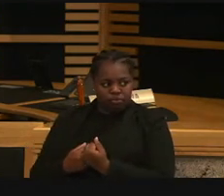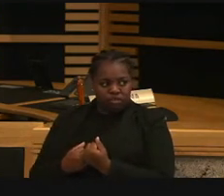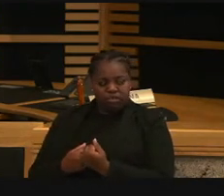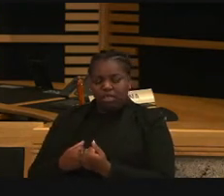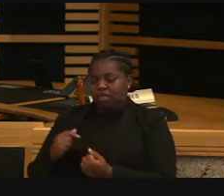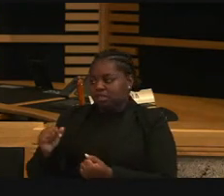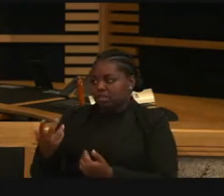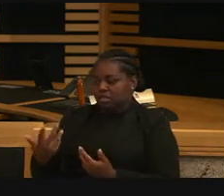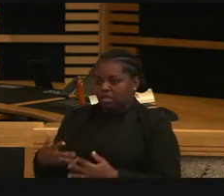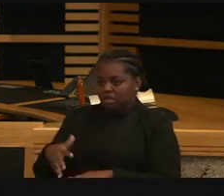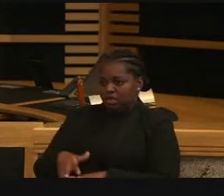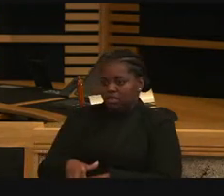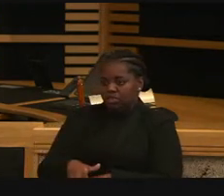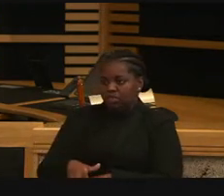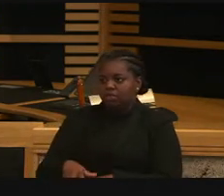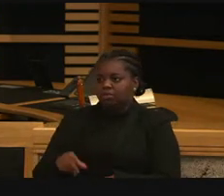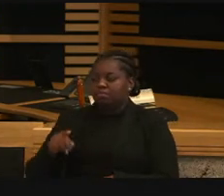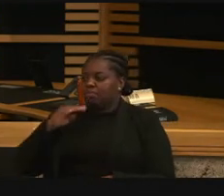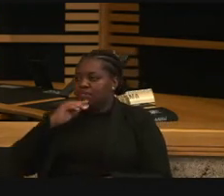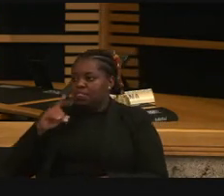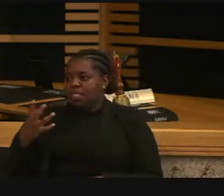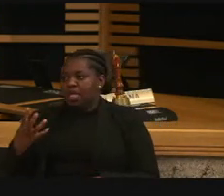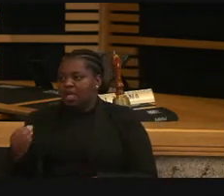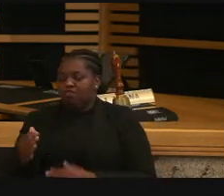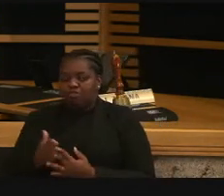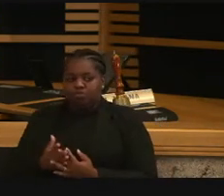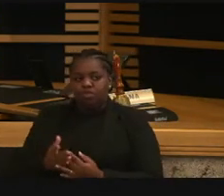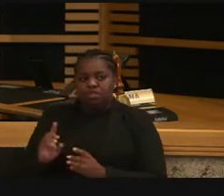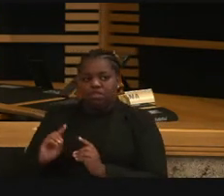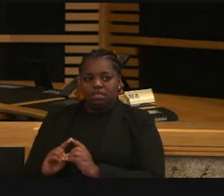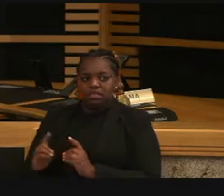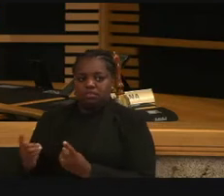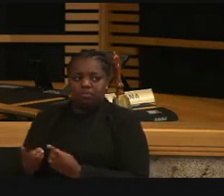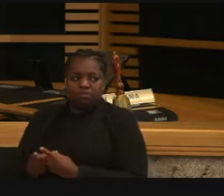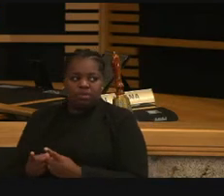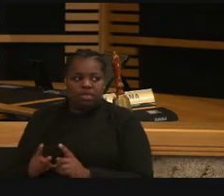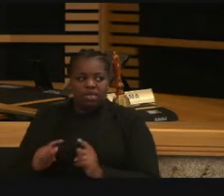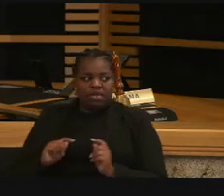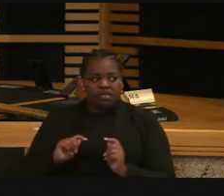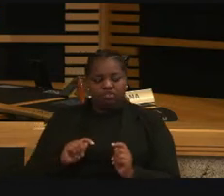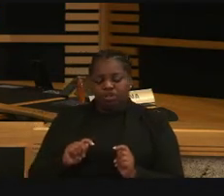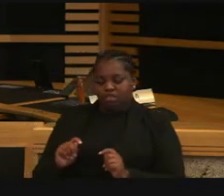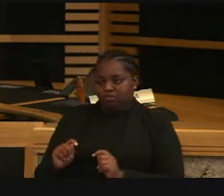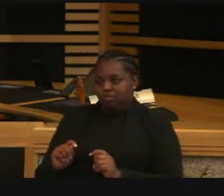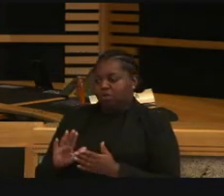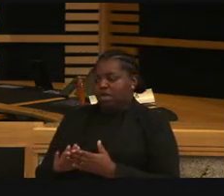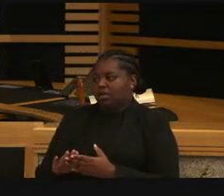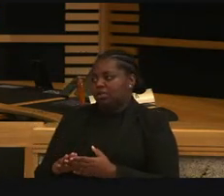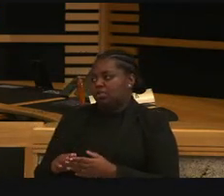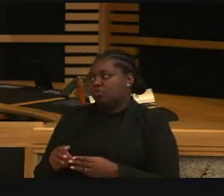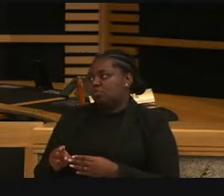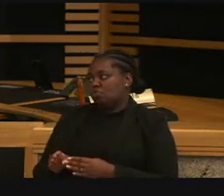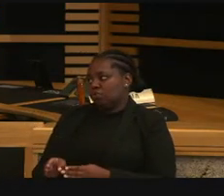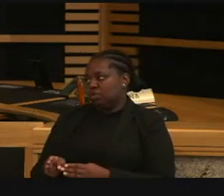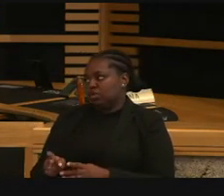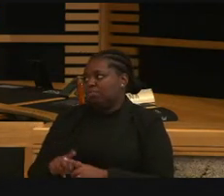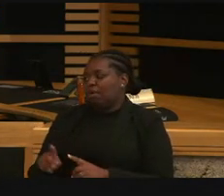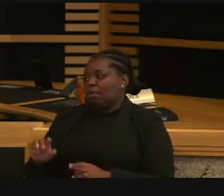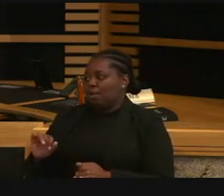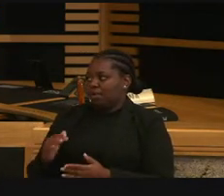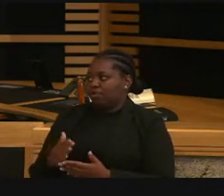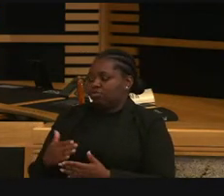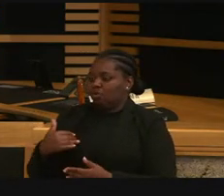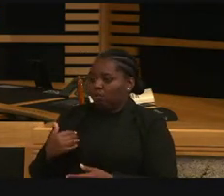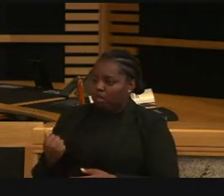intergovernmental relations that exist between the Department of Transport and Roads with SANRAL. But we wanted to put